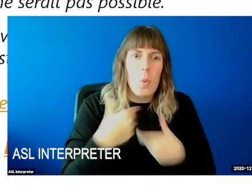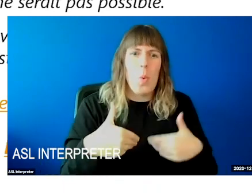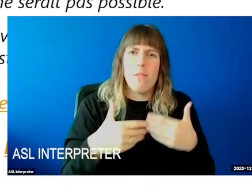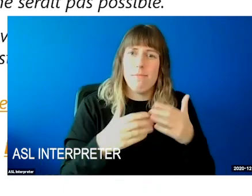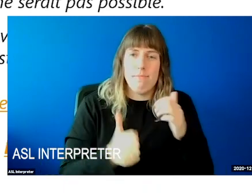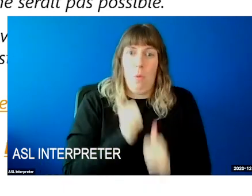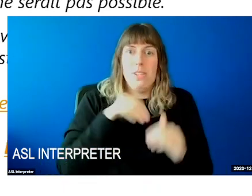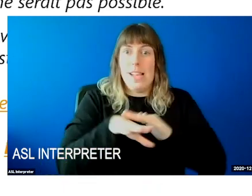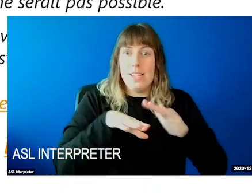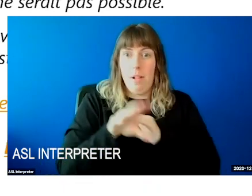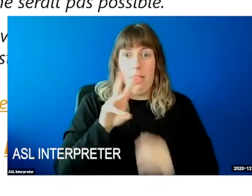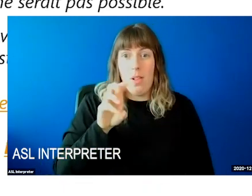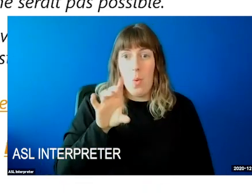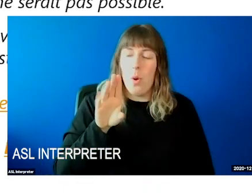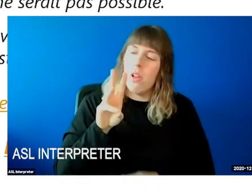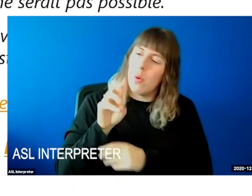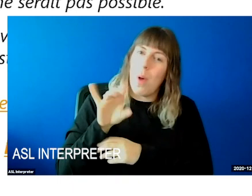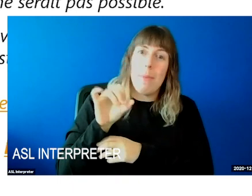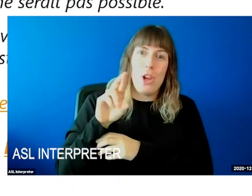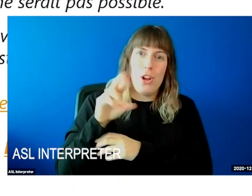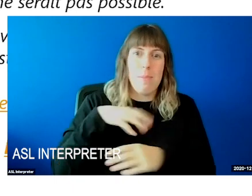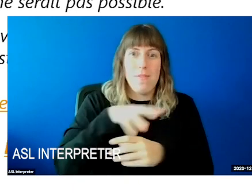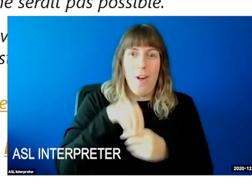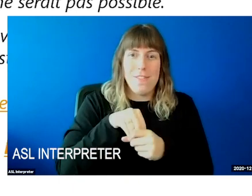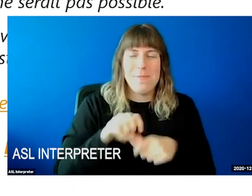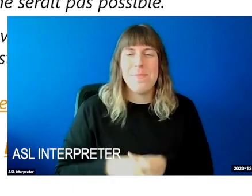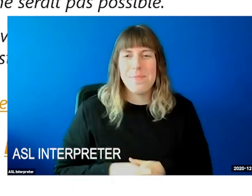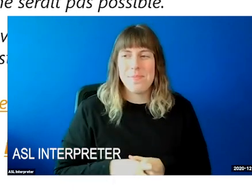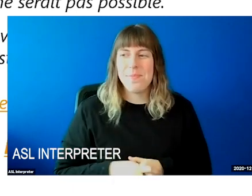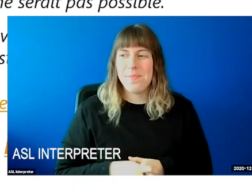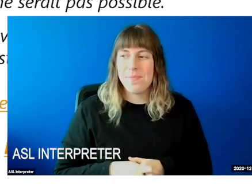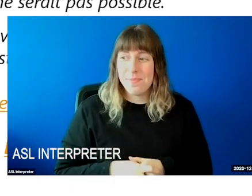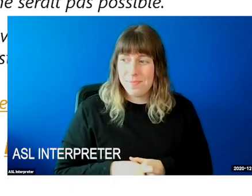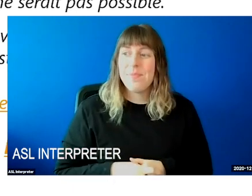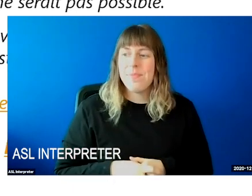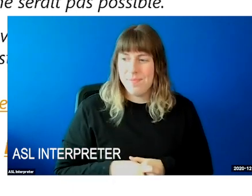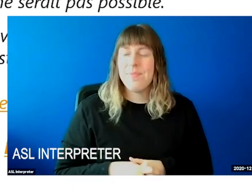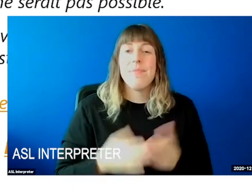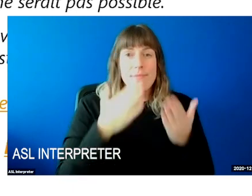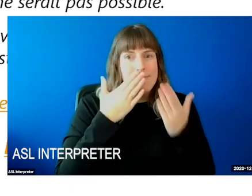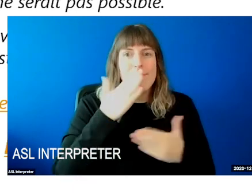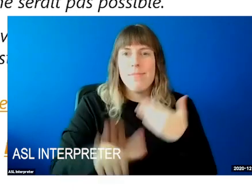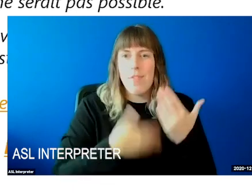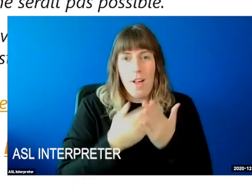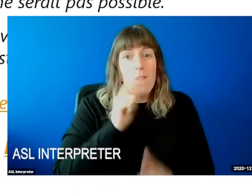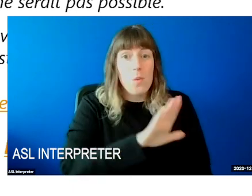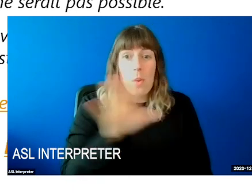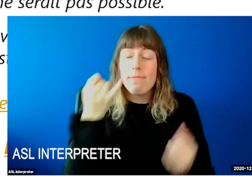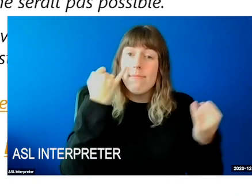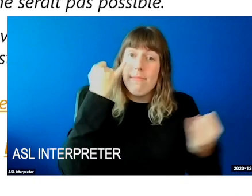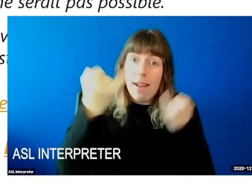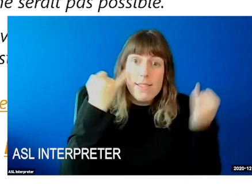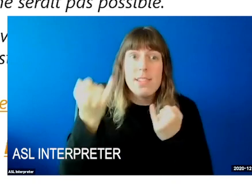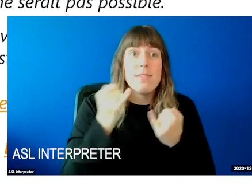thank you for making these some of the most accessible webinars that I've ever been on. I also want